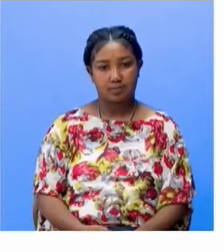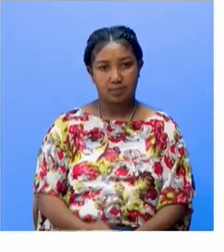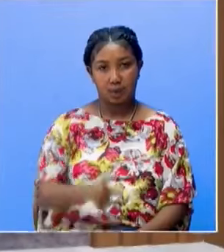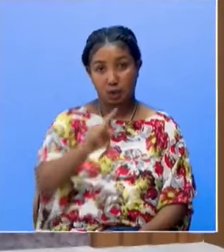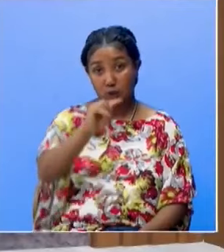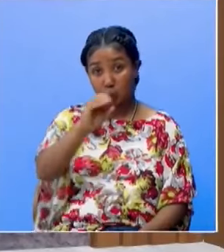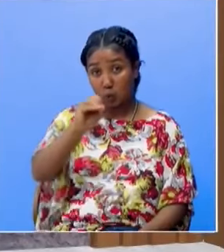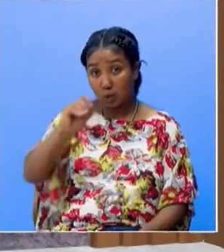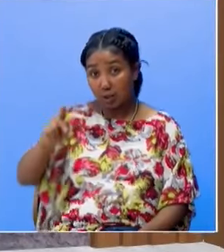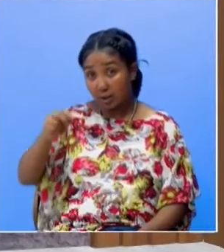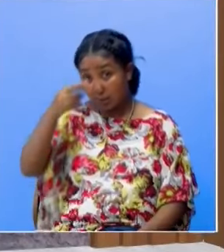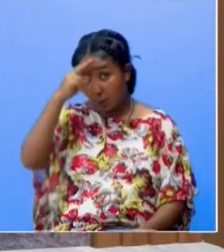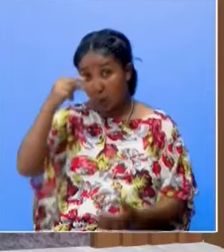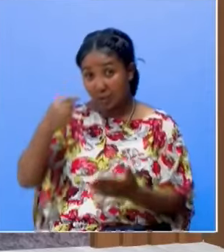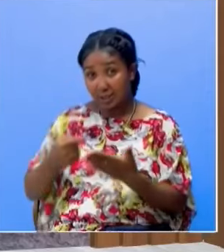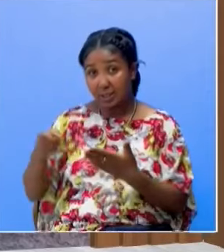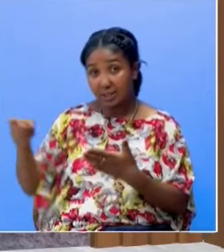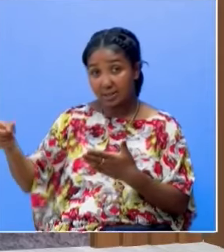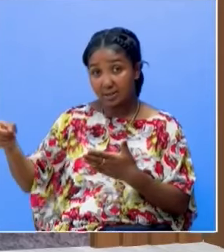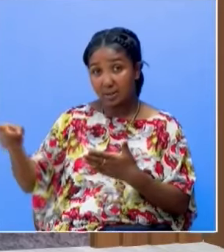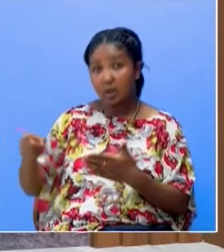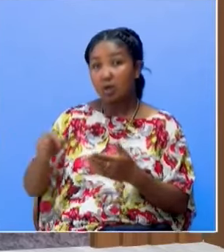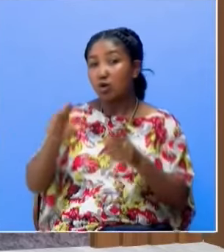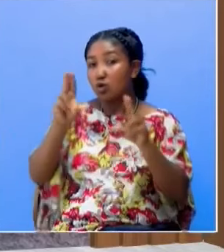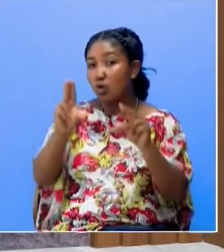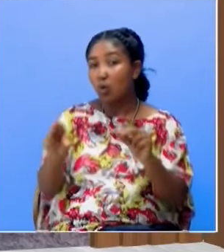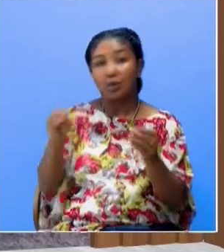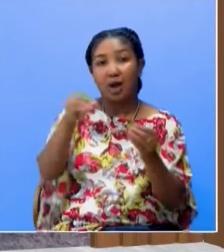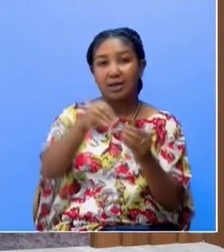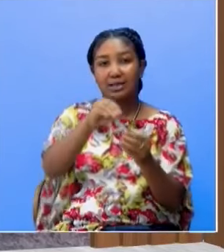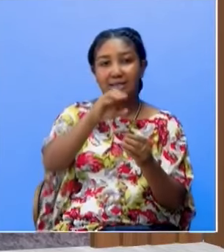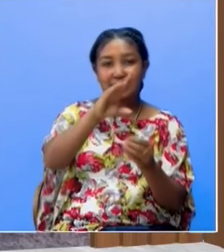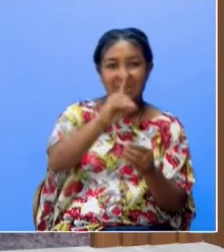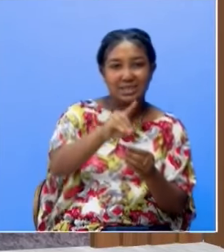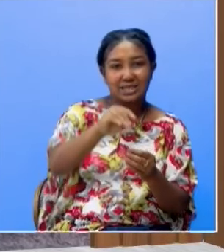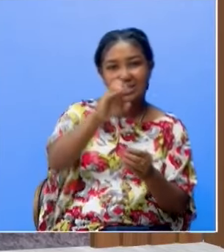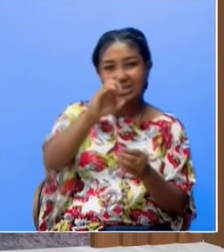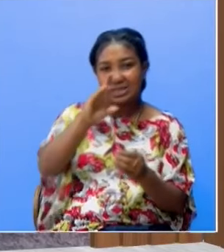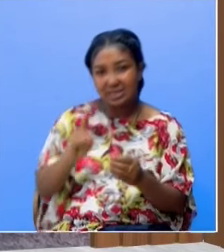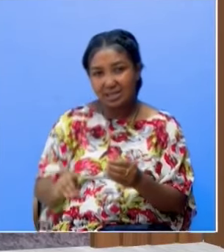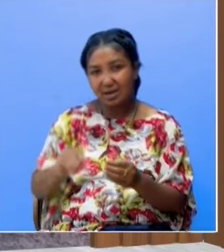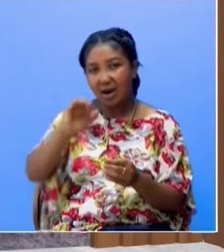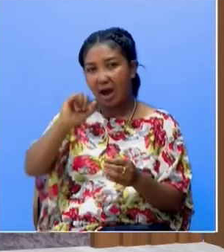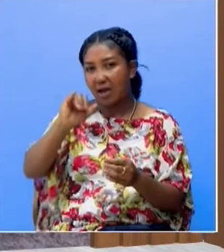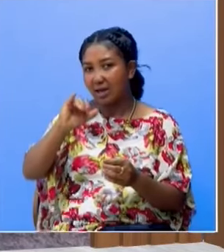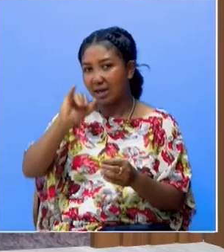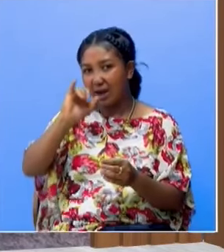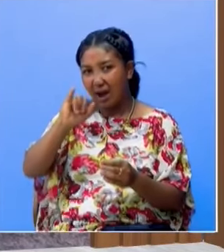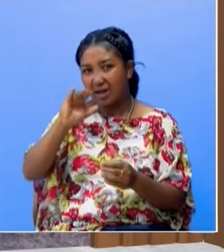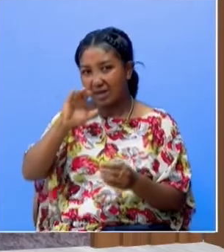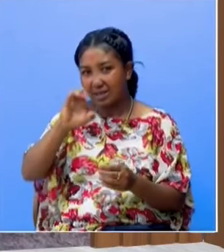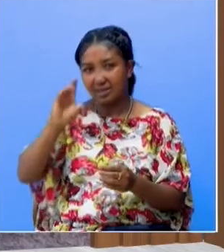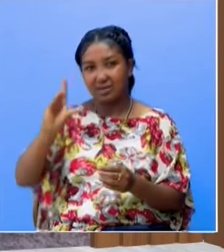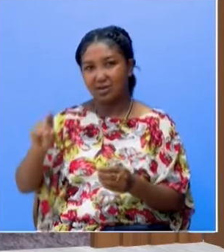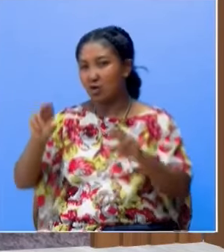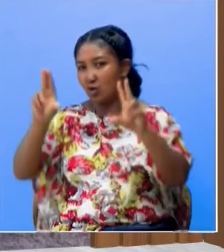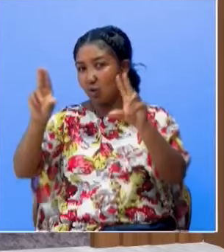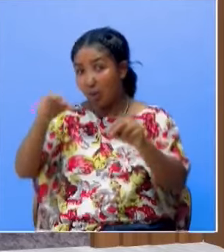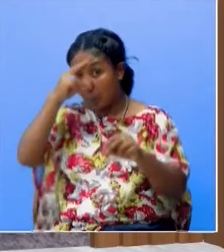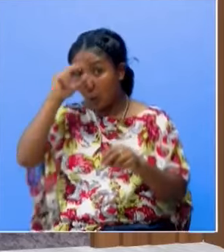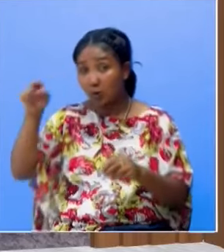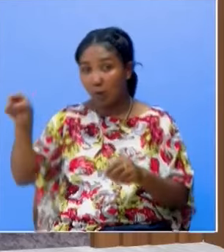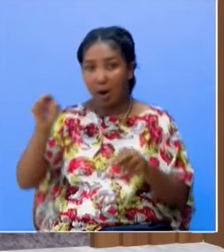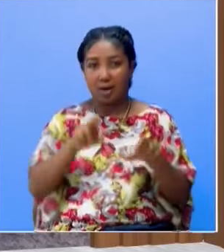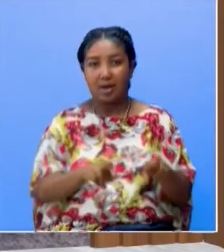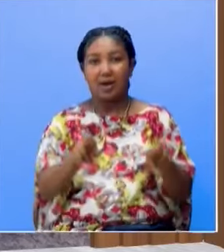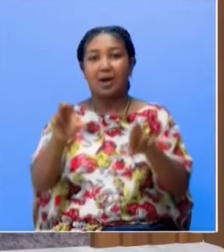Because here is, we're not adding ed, d, or ied here. Because they are irregular.